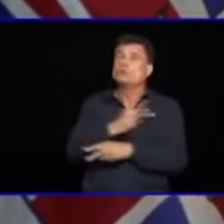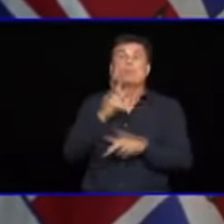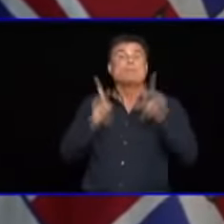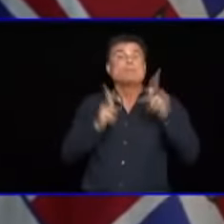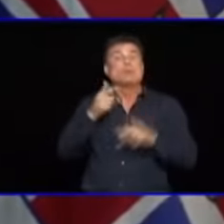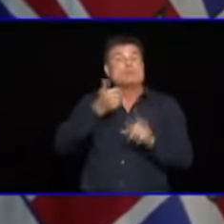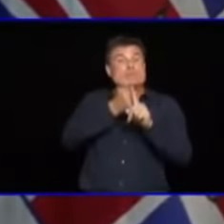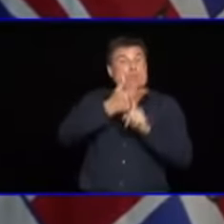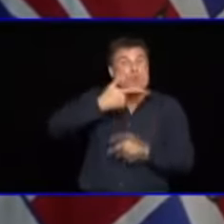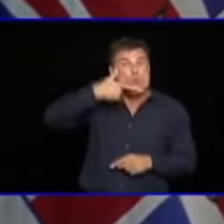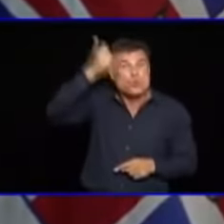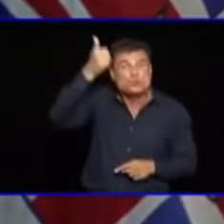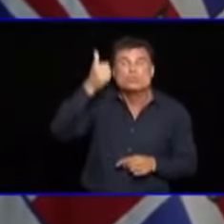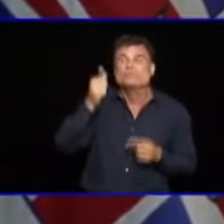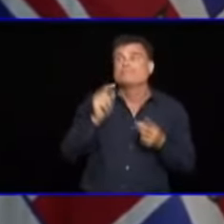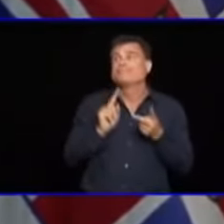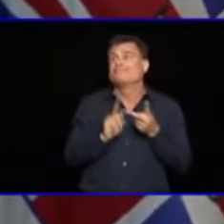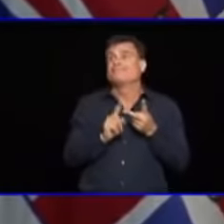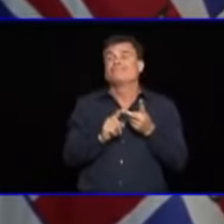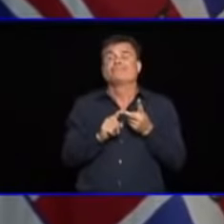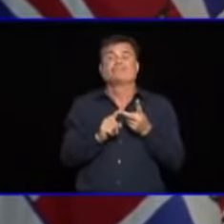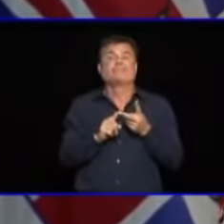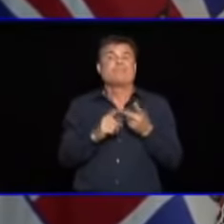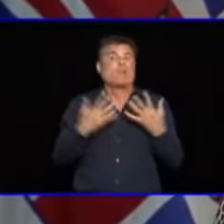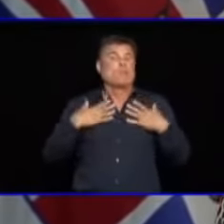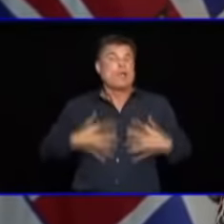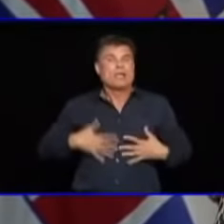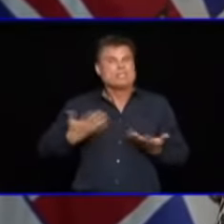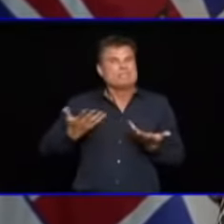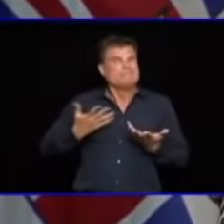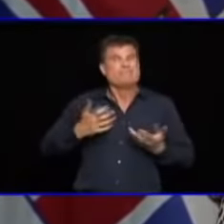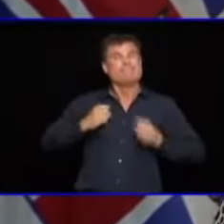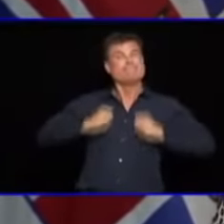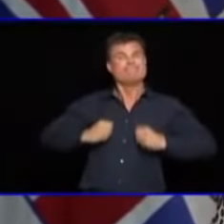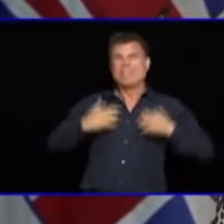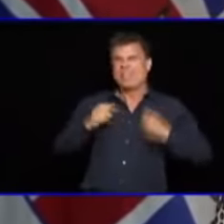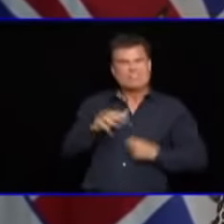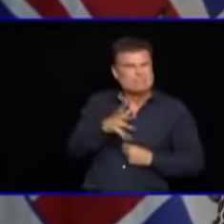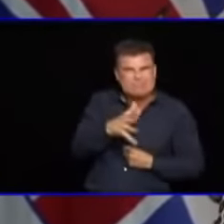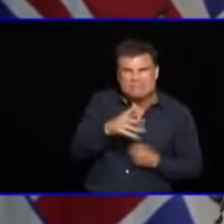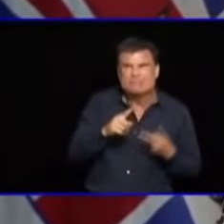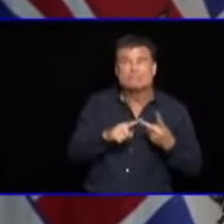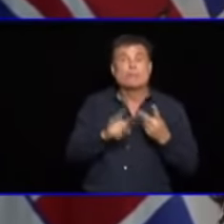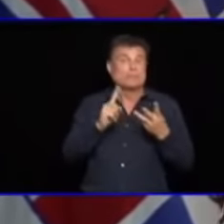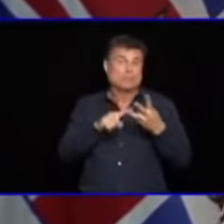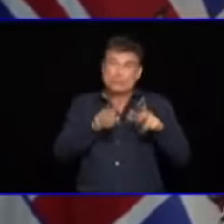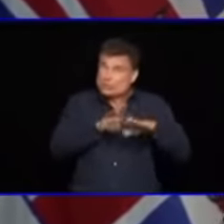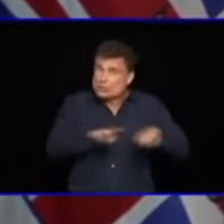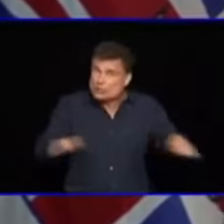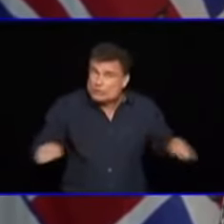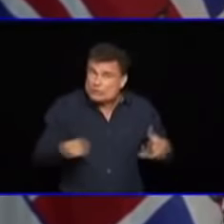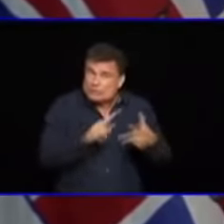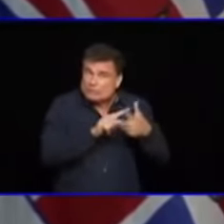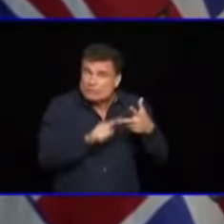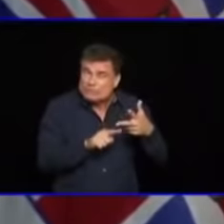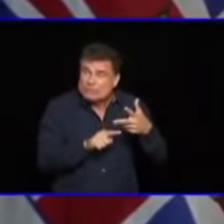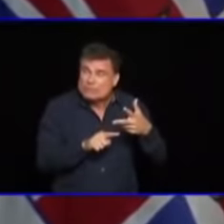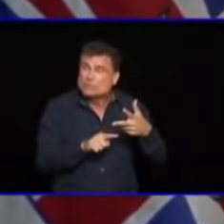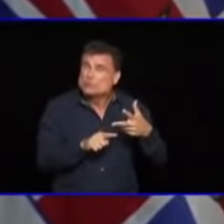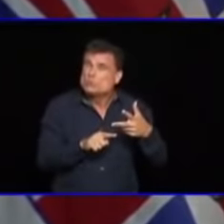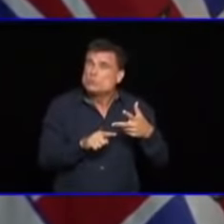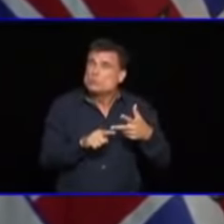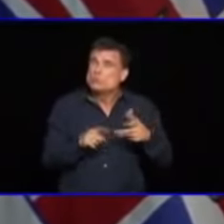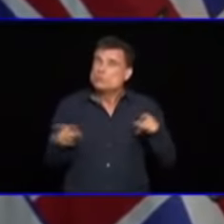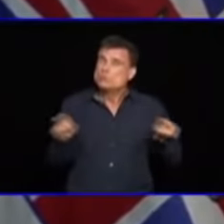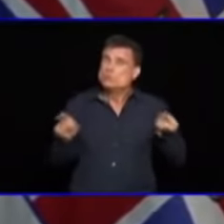care for people who are elders and seniors, and also for children. So this is a really important year where